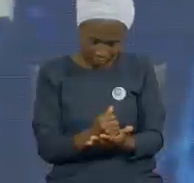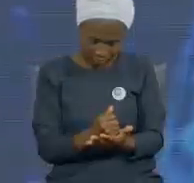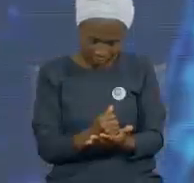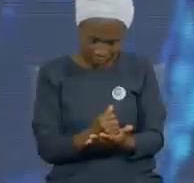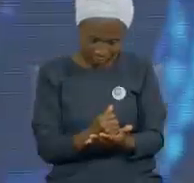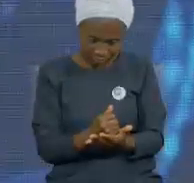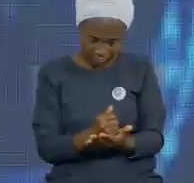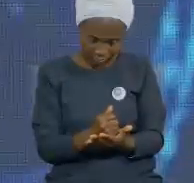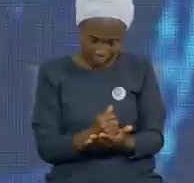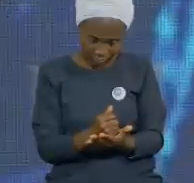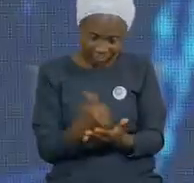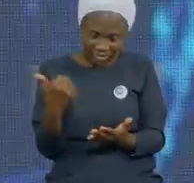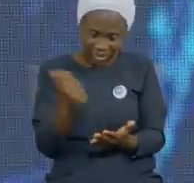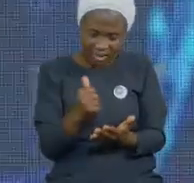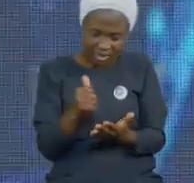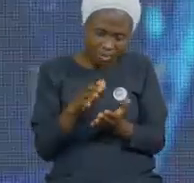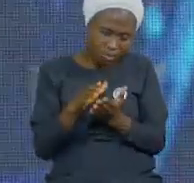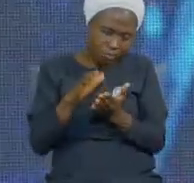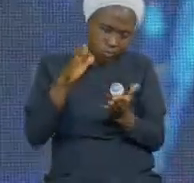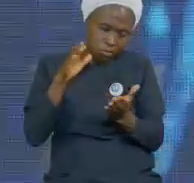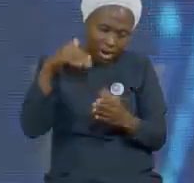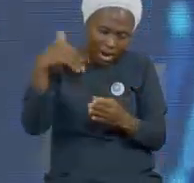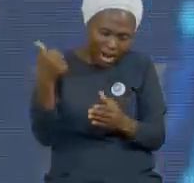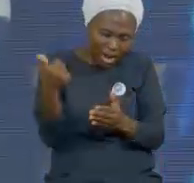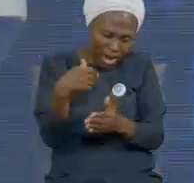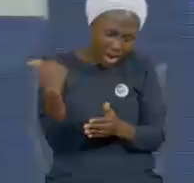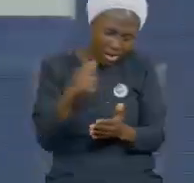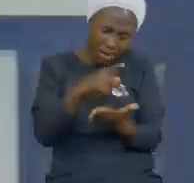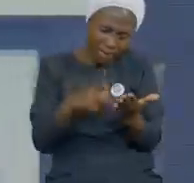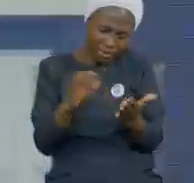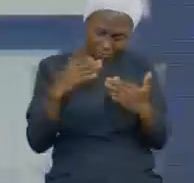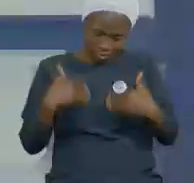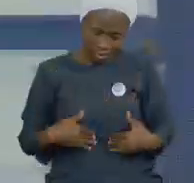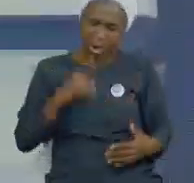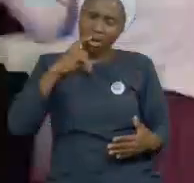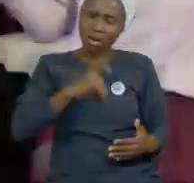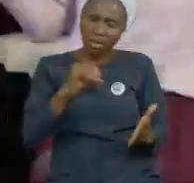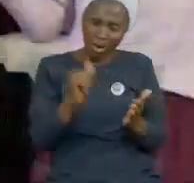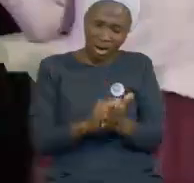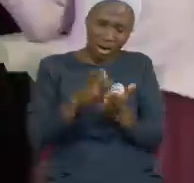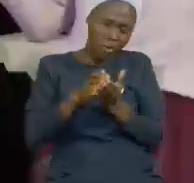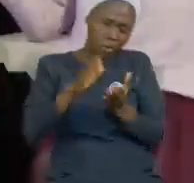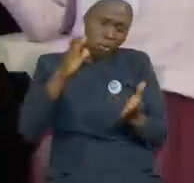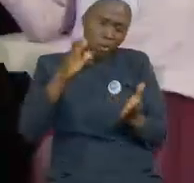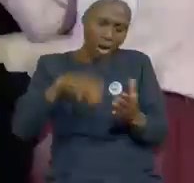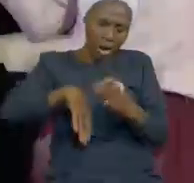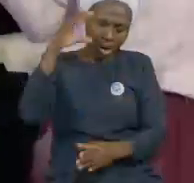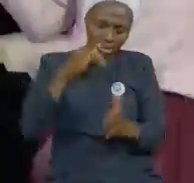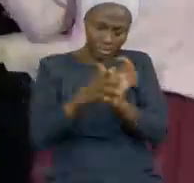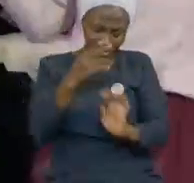Any swelling, any part of your body, I command that swelling come out in Jesus' name.